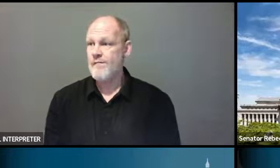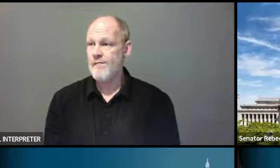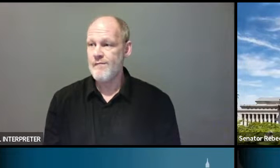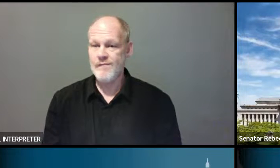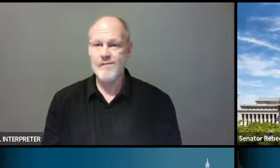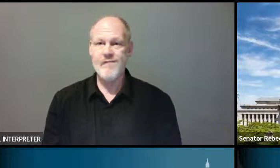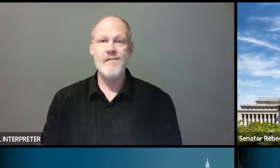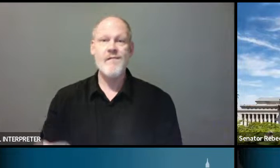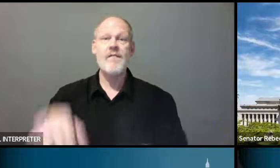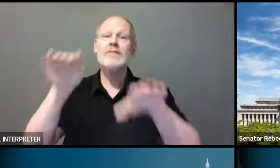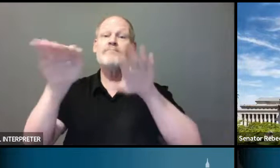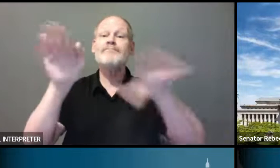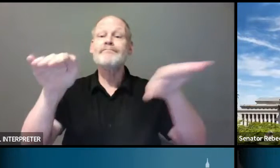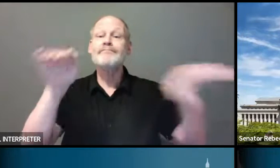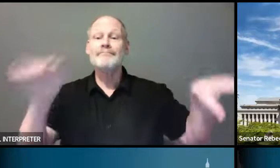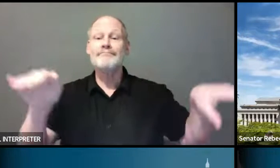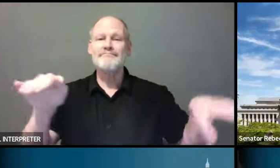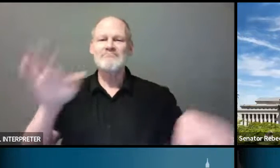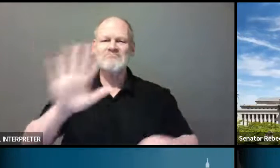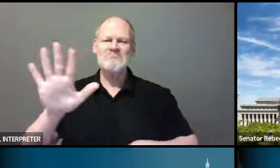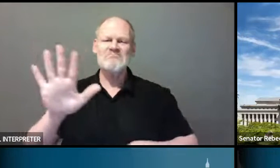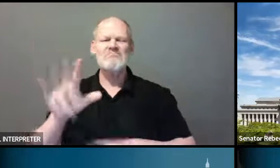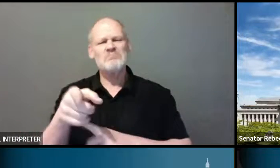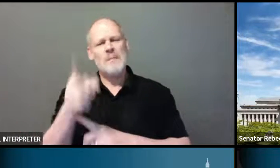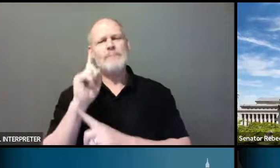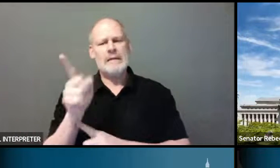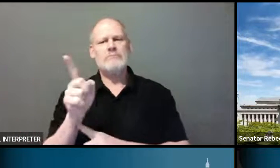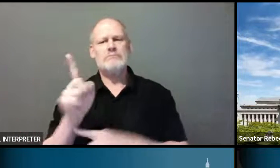About another minute, and then we're going to get started, folks.